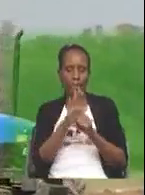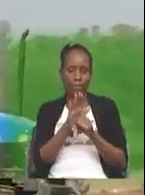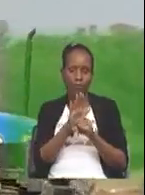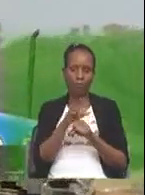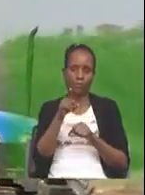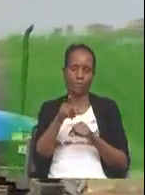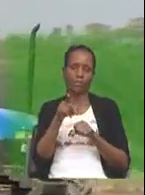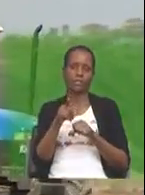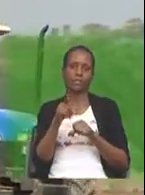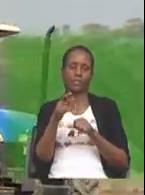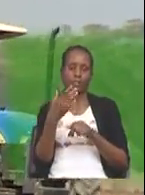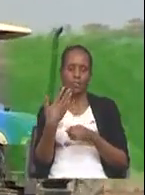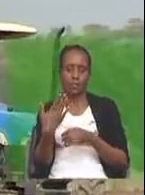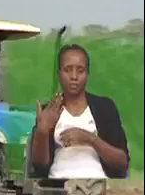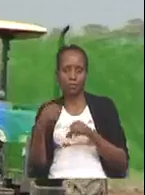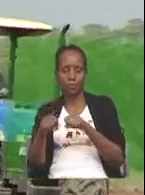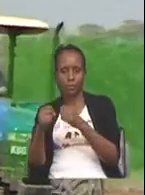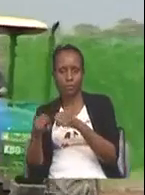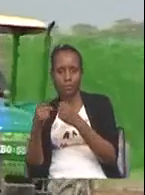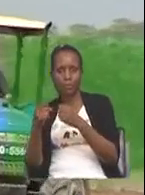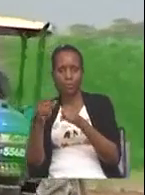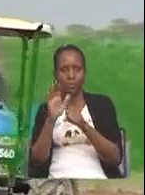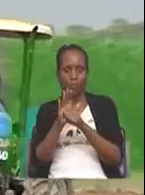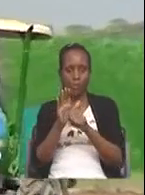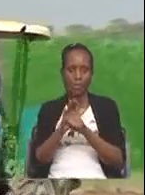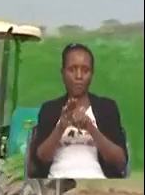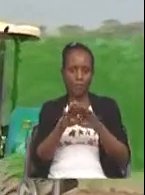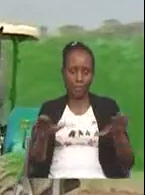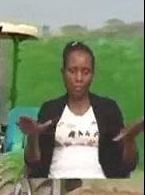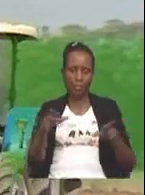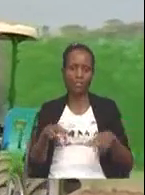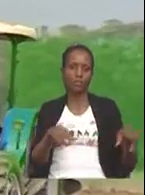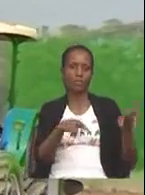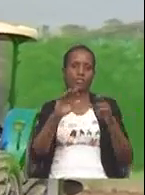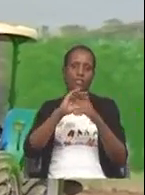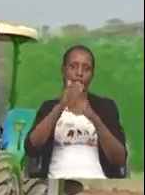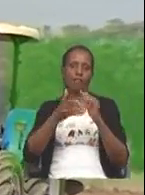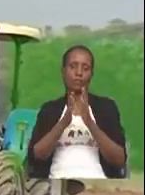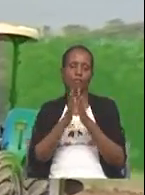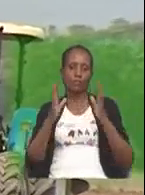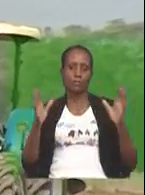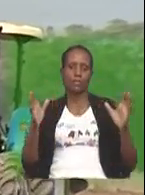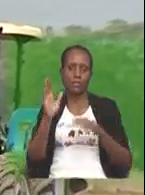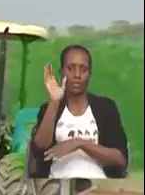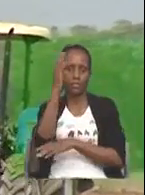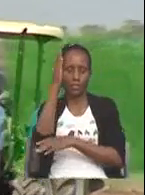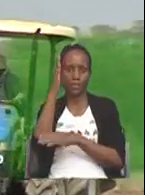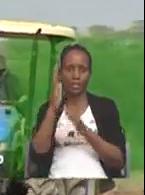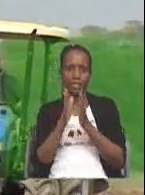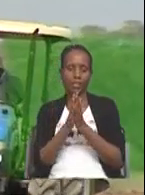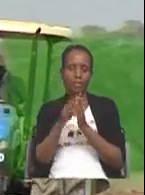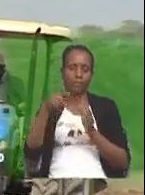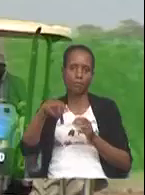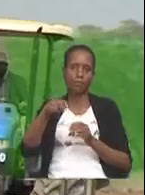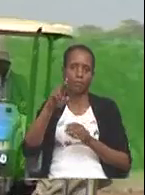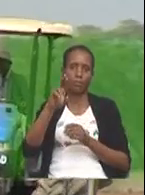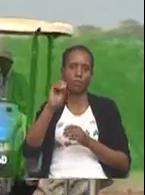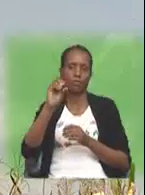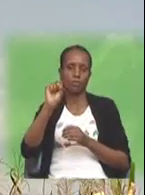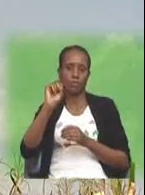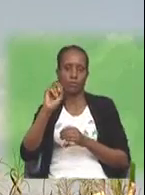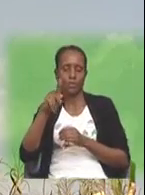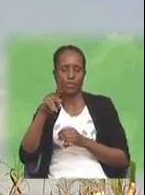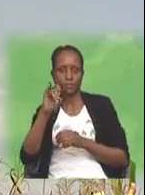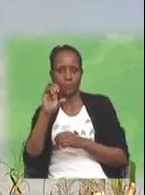infrastructure was dilapidated, with most fields and roads covered with huge trees and prosopis. Hapa ilikuwa na